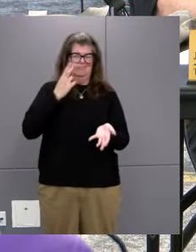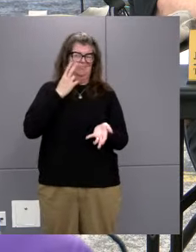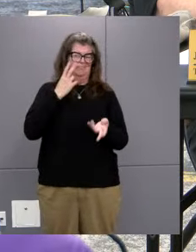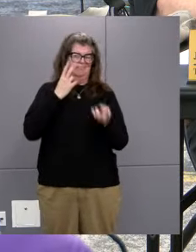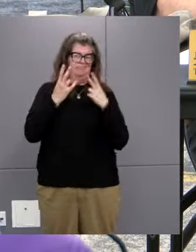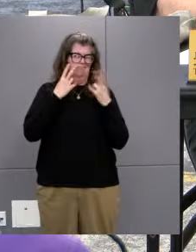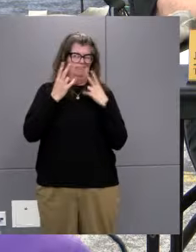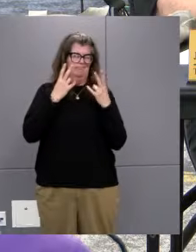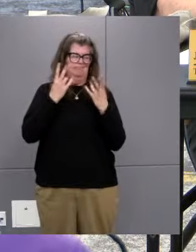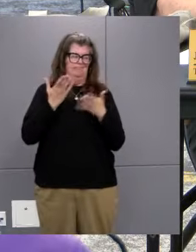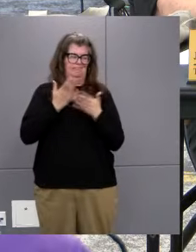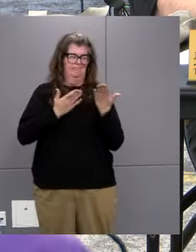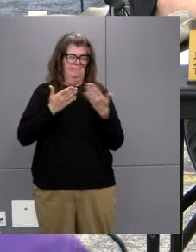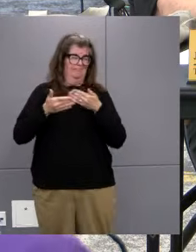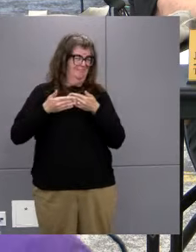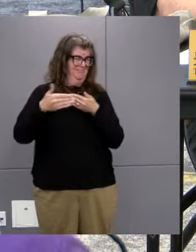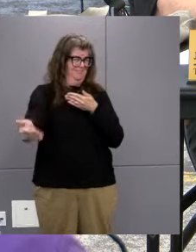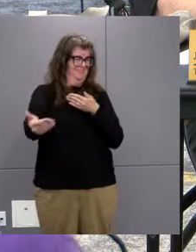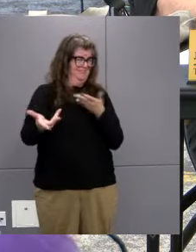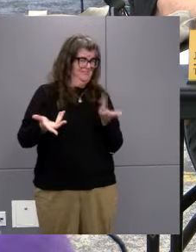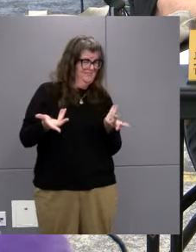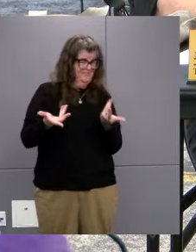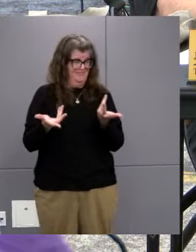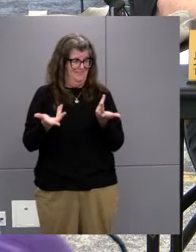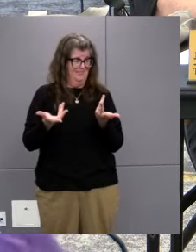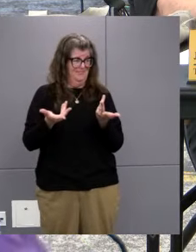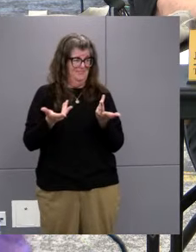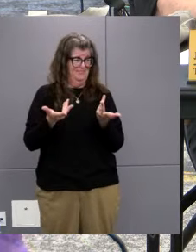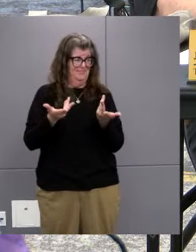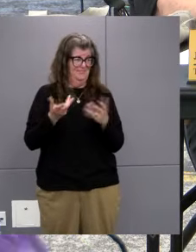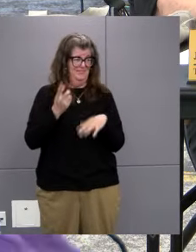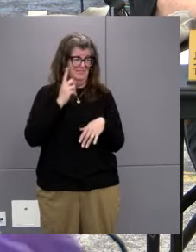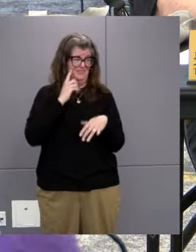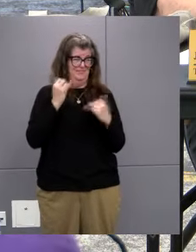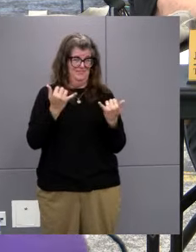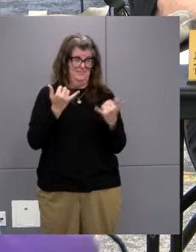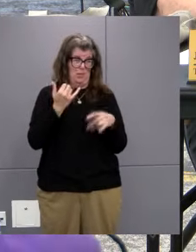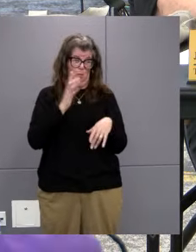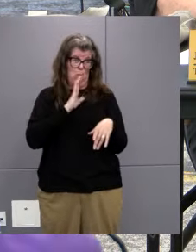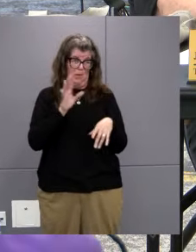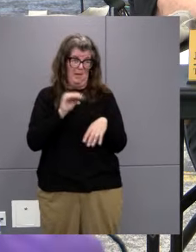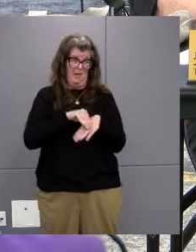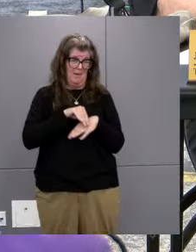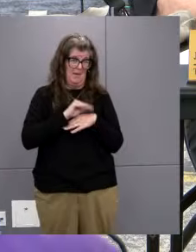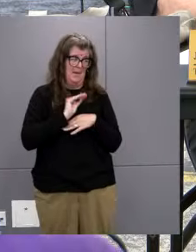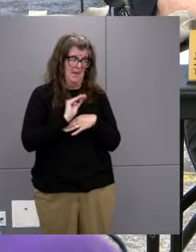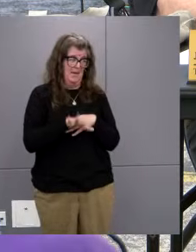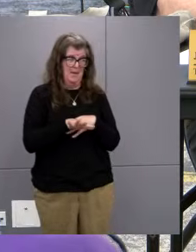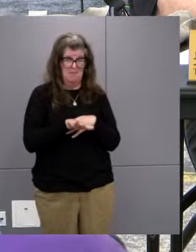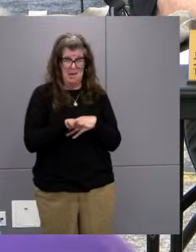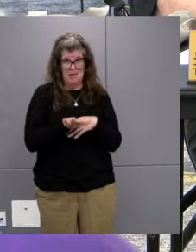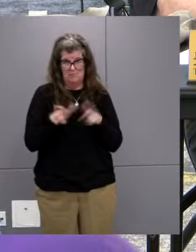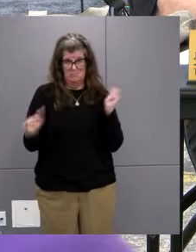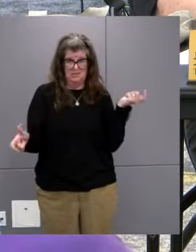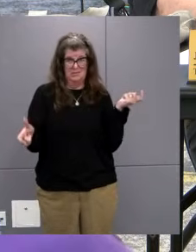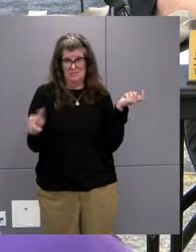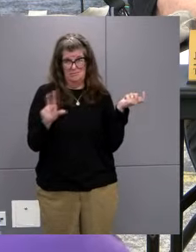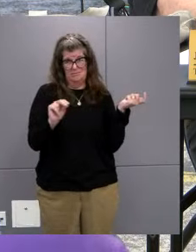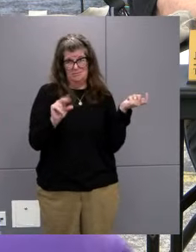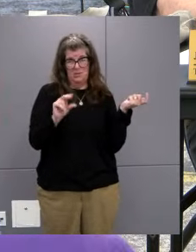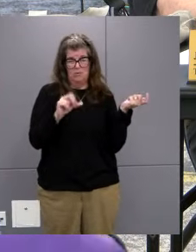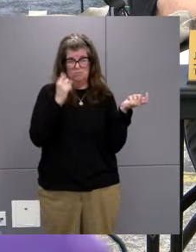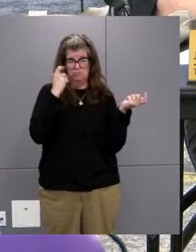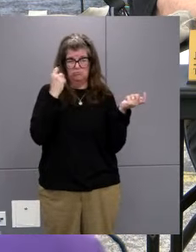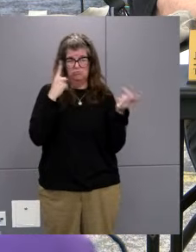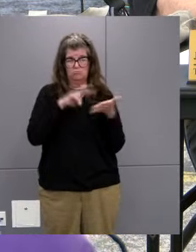disagreements, we've continued to move forward. So I don't think if this were to fail today, it would affect us negatively as the college, but I understand the purpose of